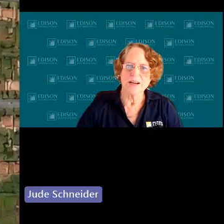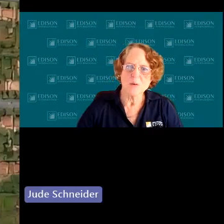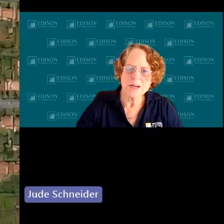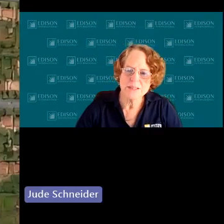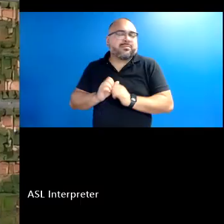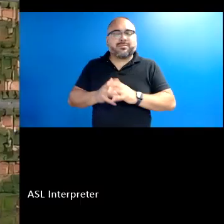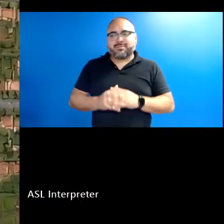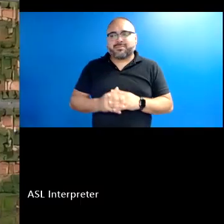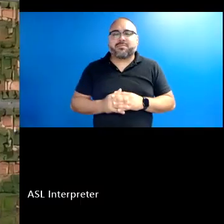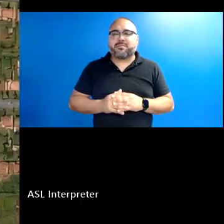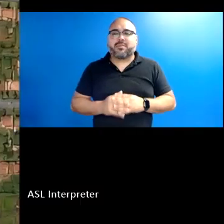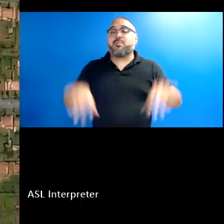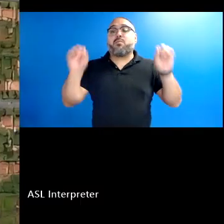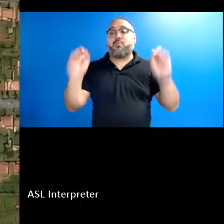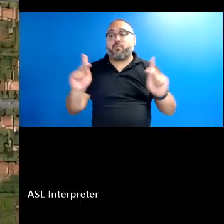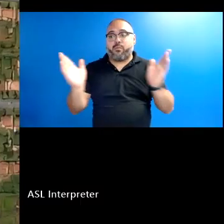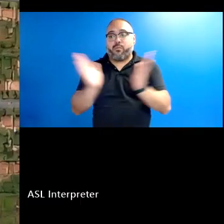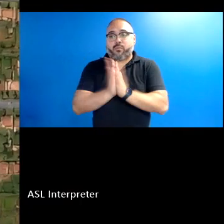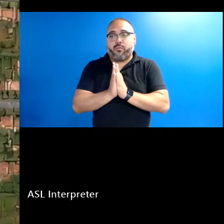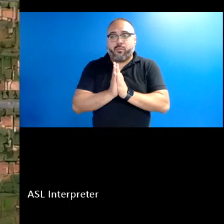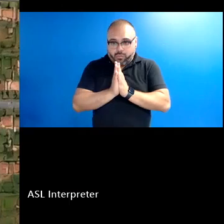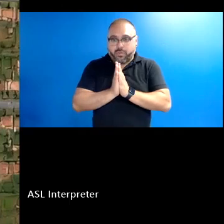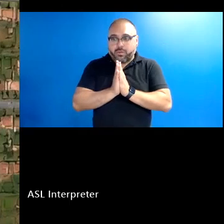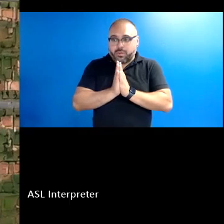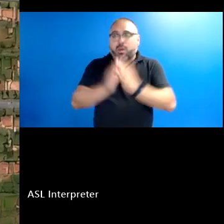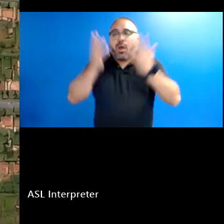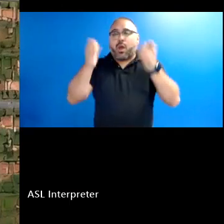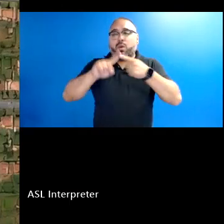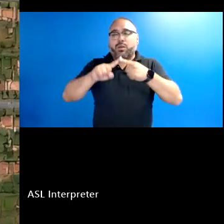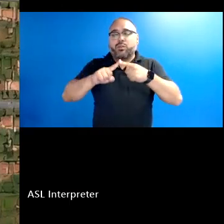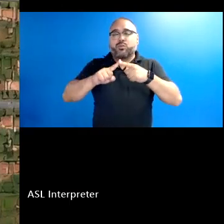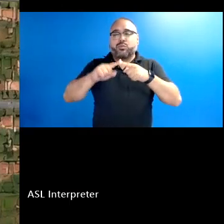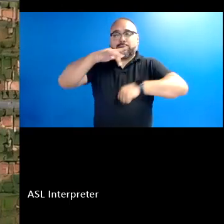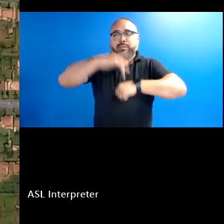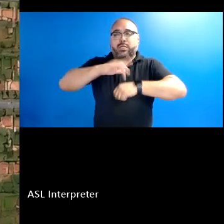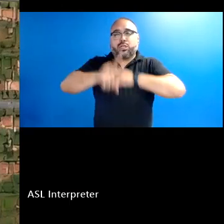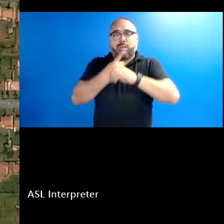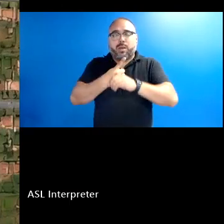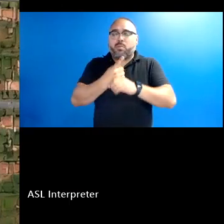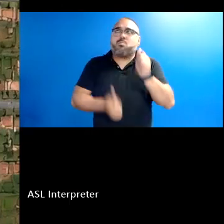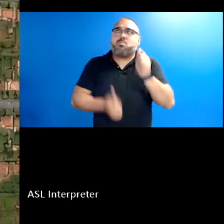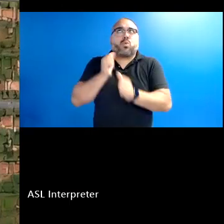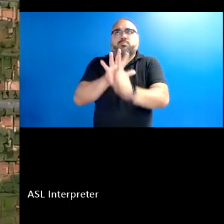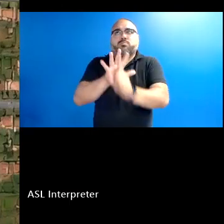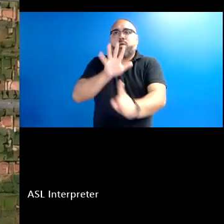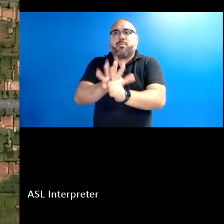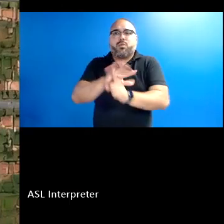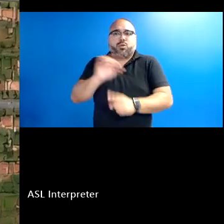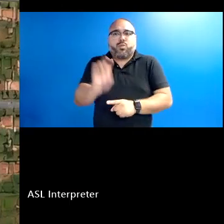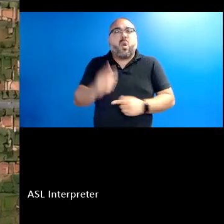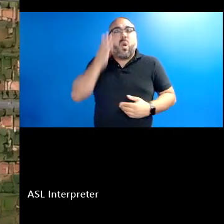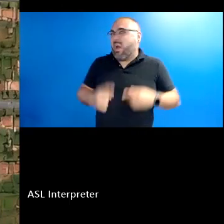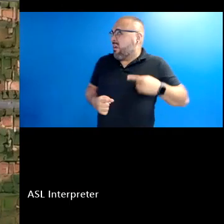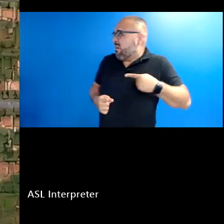All right, I wanted to go over the single most popular question we have, which is, why does my neighbor have power when I